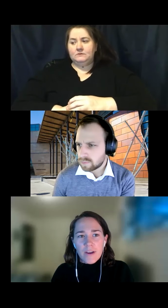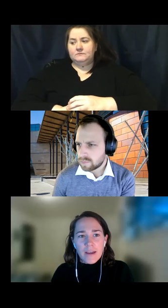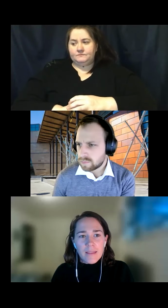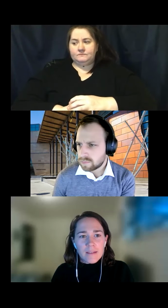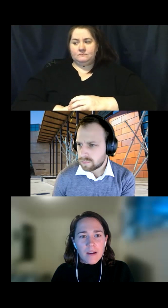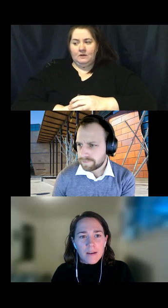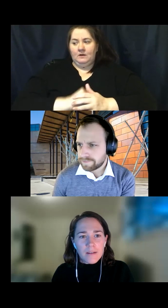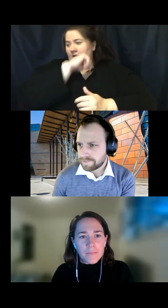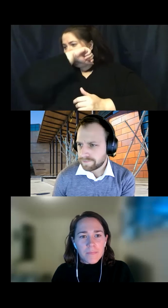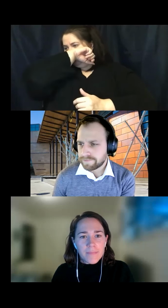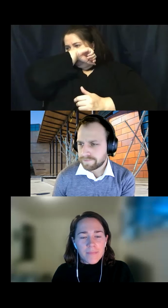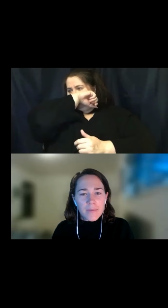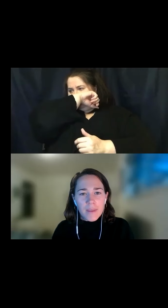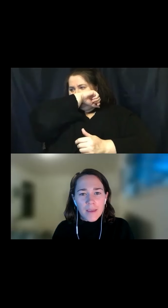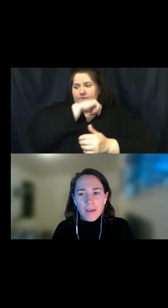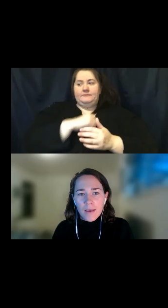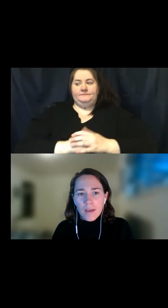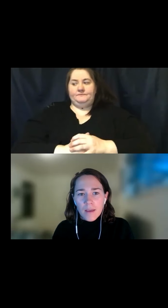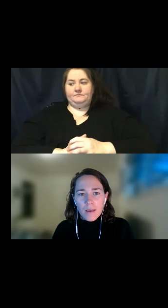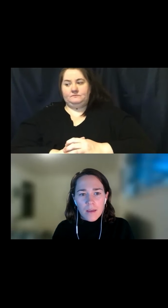Thanks for adding that, Scott.